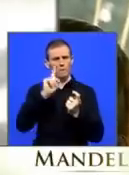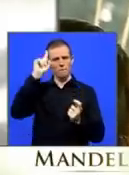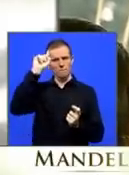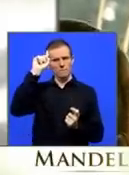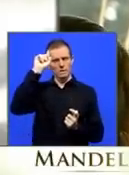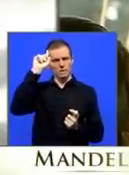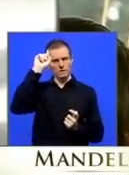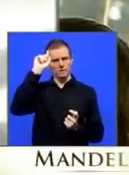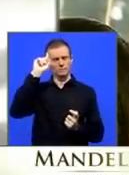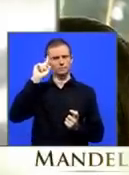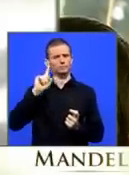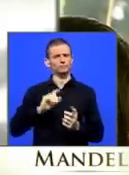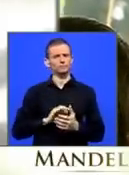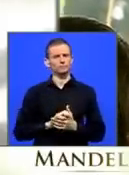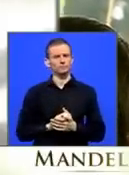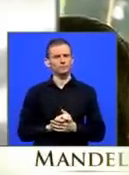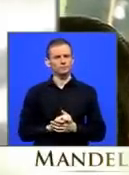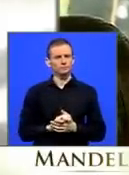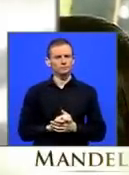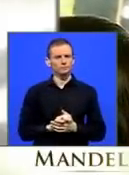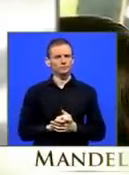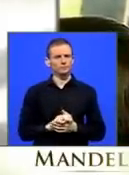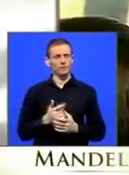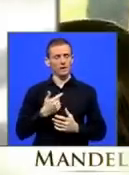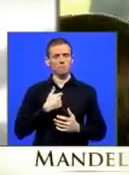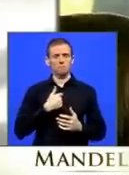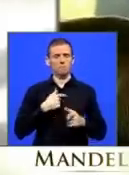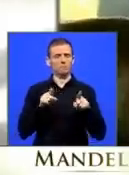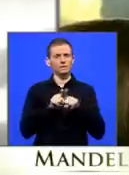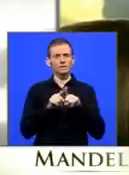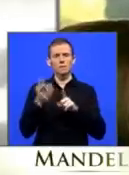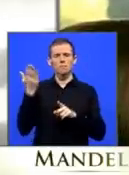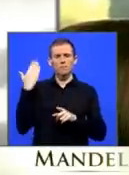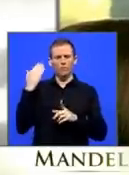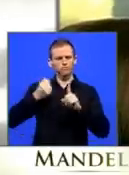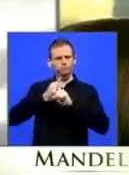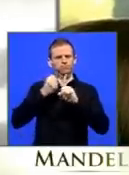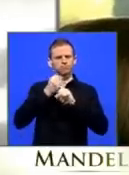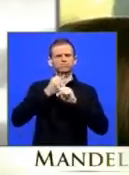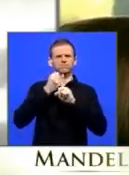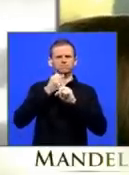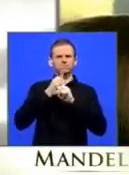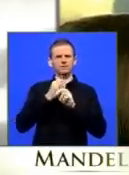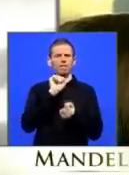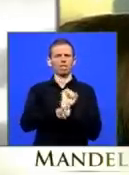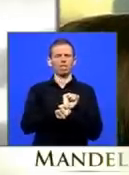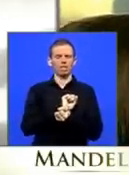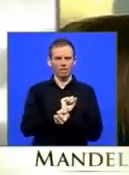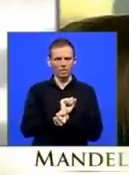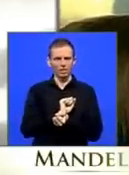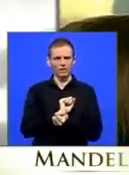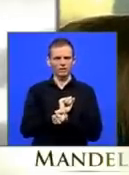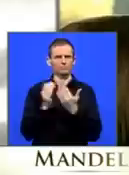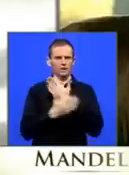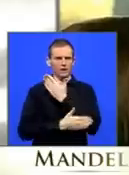grateful for us. I was also a political prisoner. And of course, when I heard